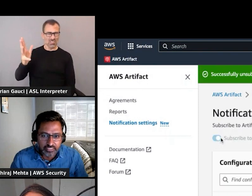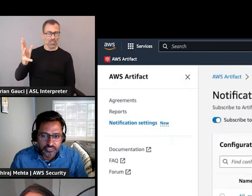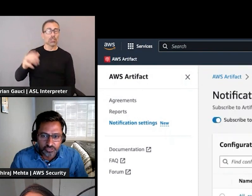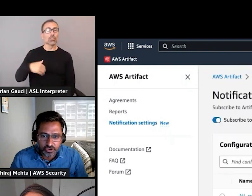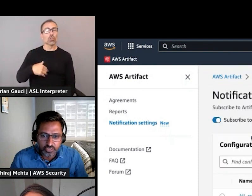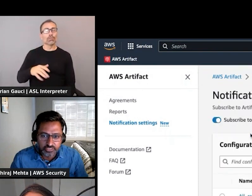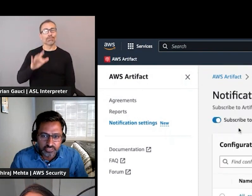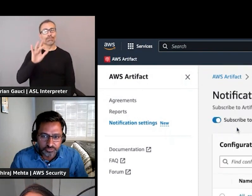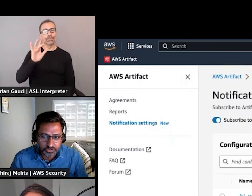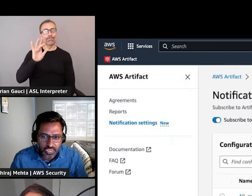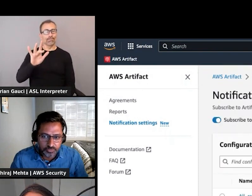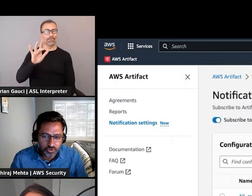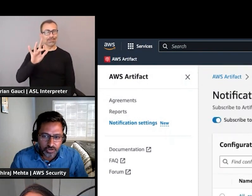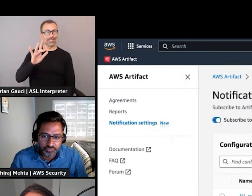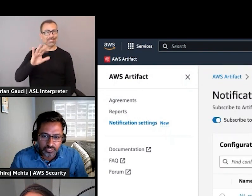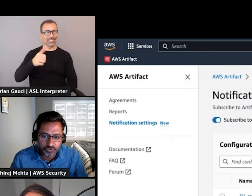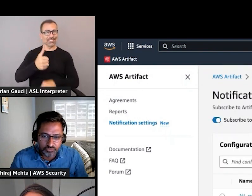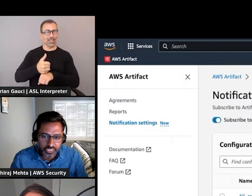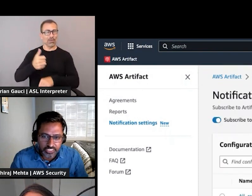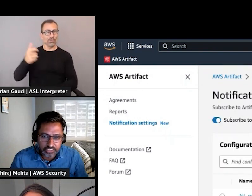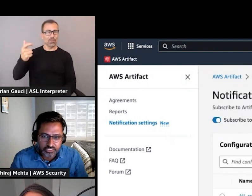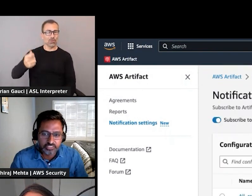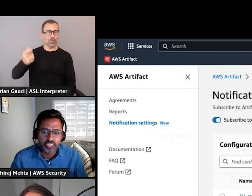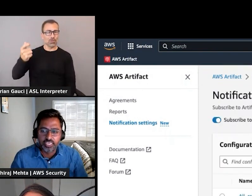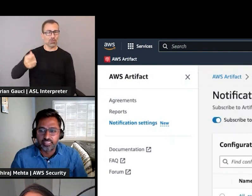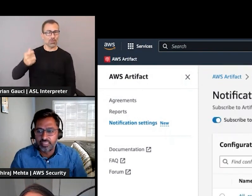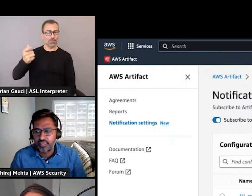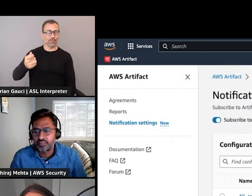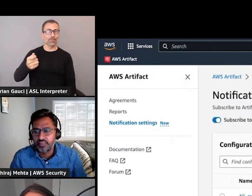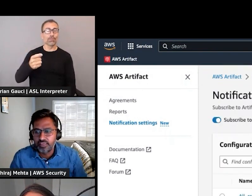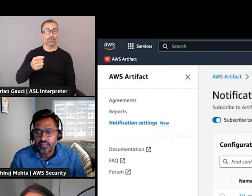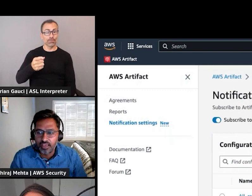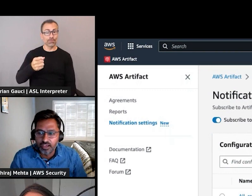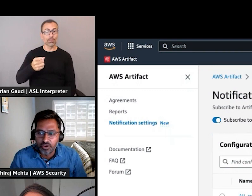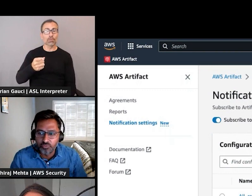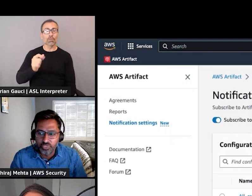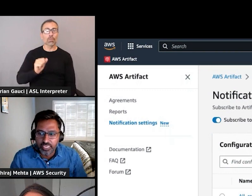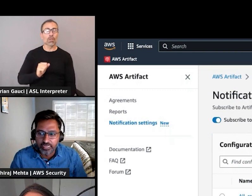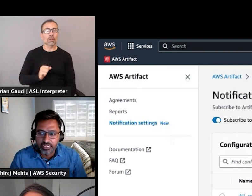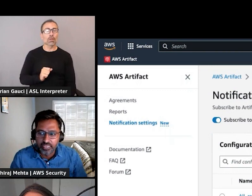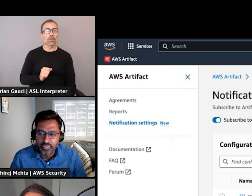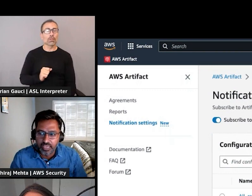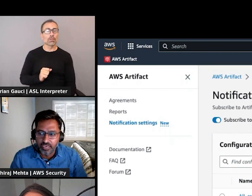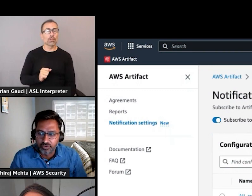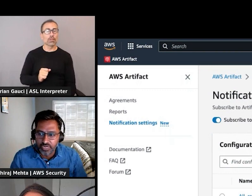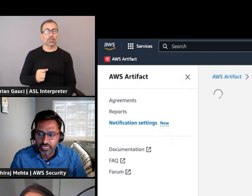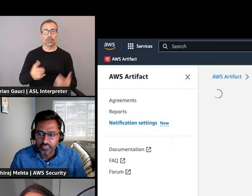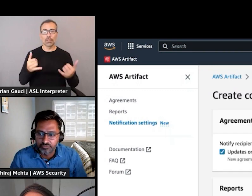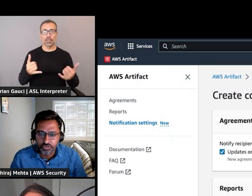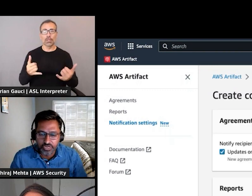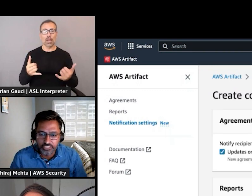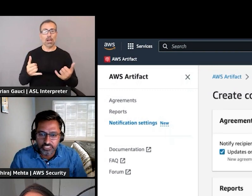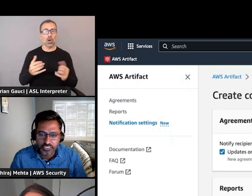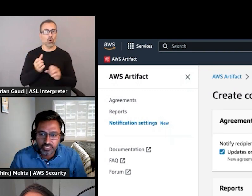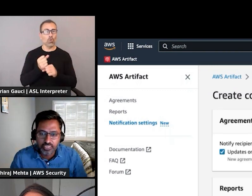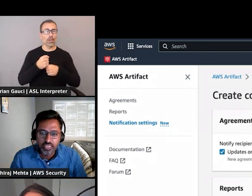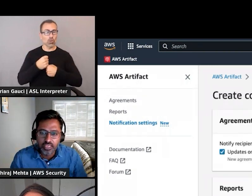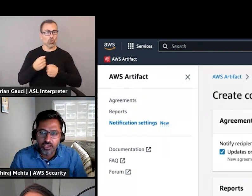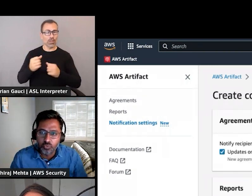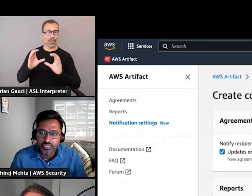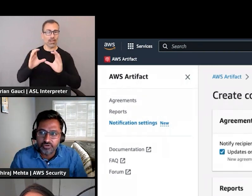settings, I'll turn on subscribe to artifact notifications, and then we can create a